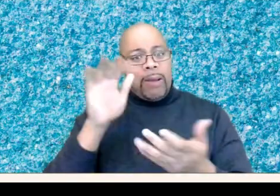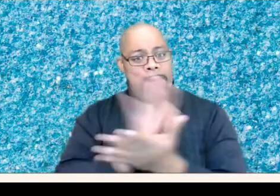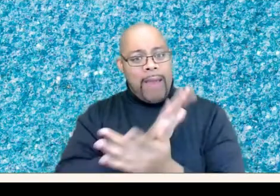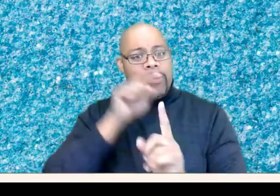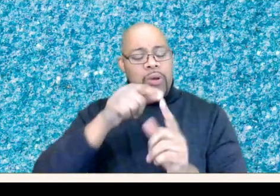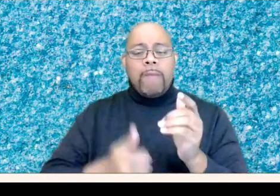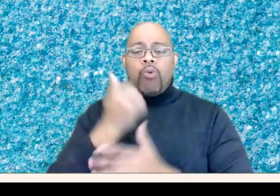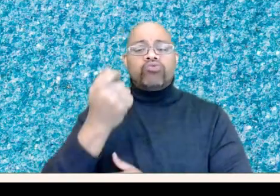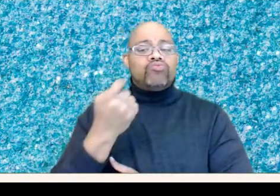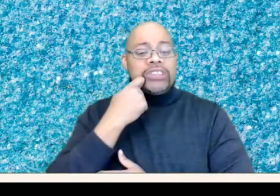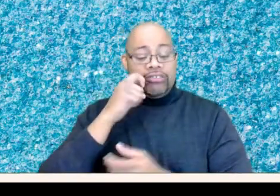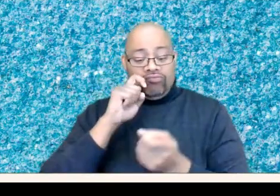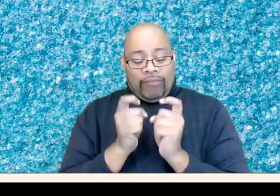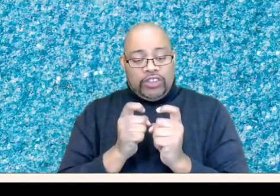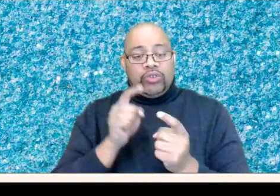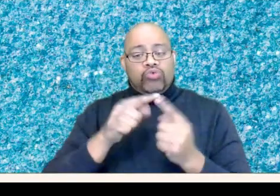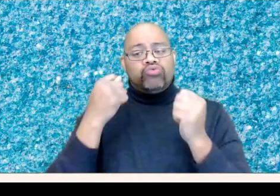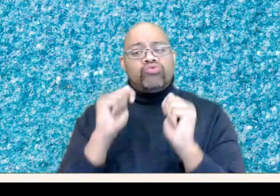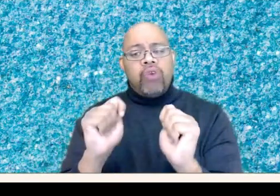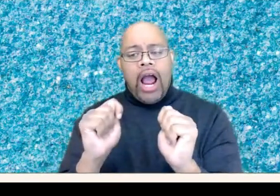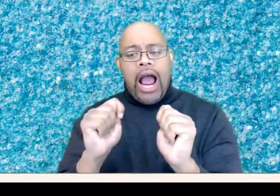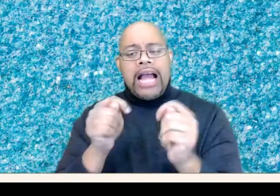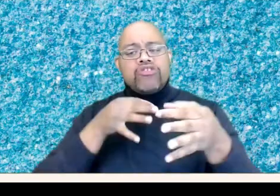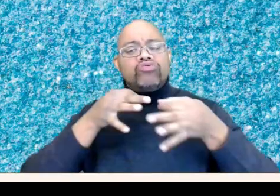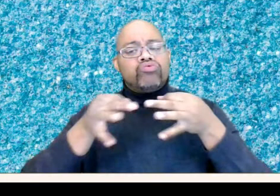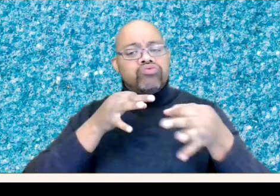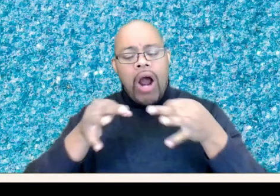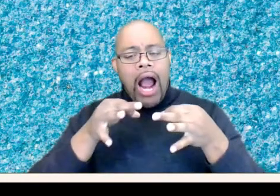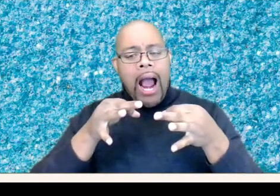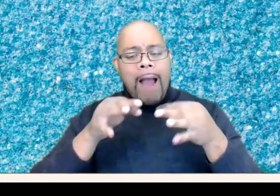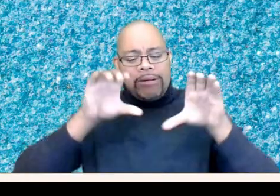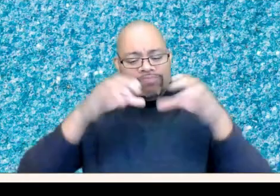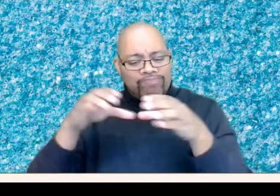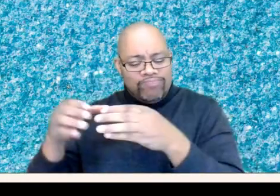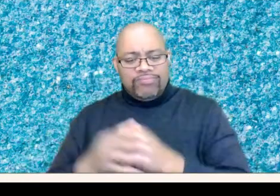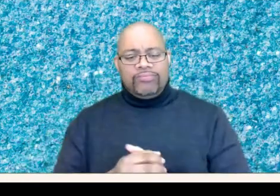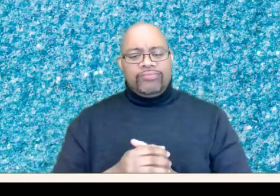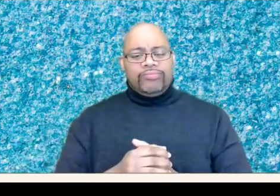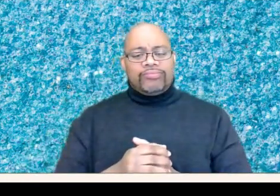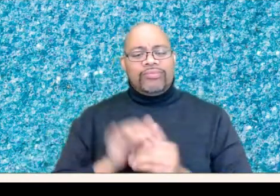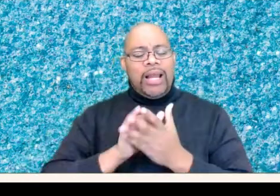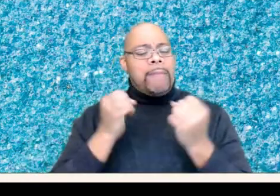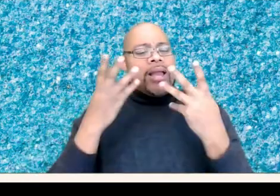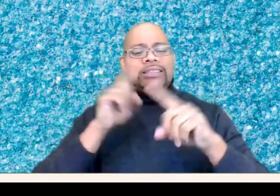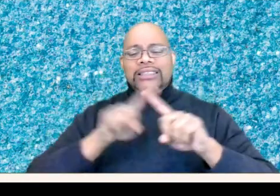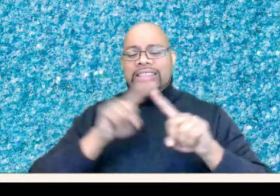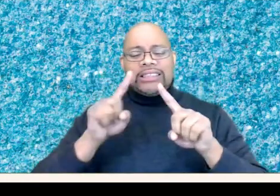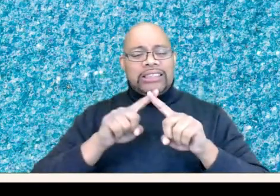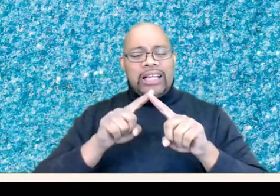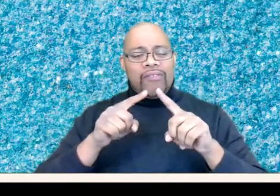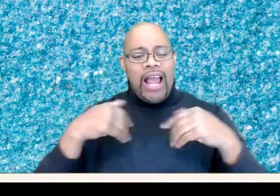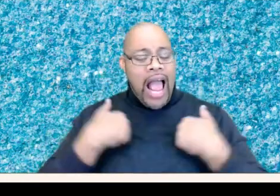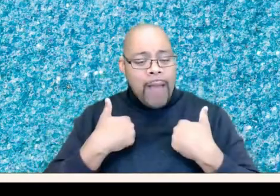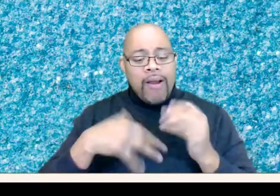the most recent revisions to trying to describe and to categorize the countless species found